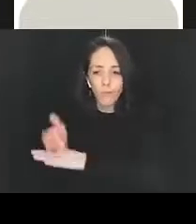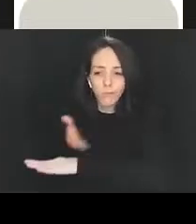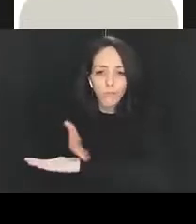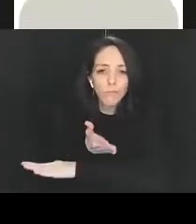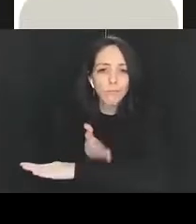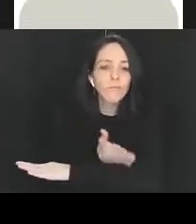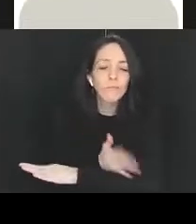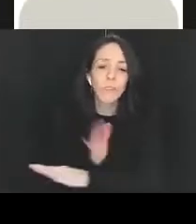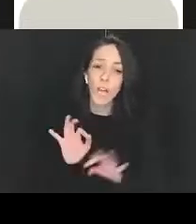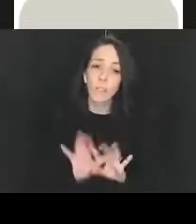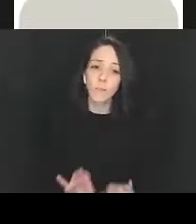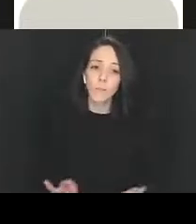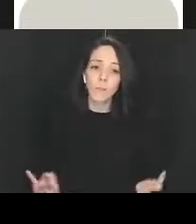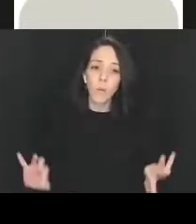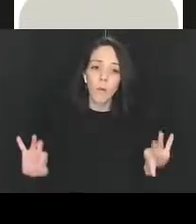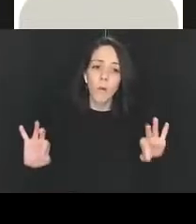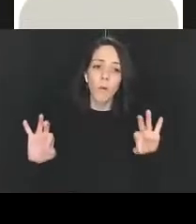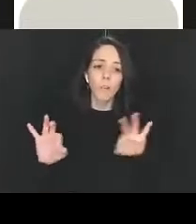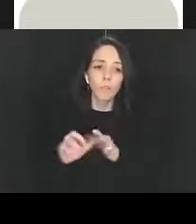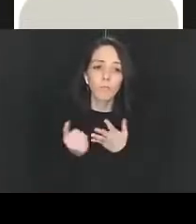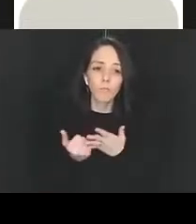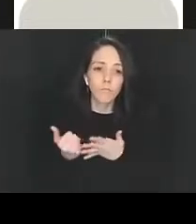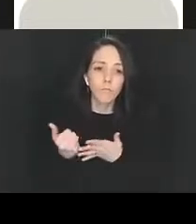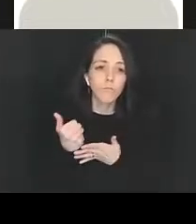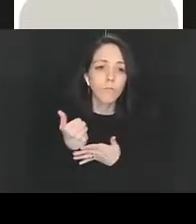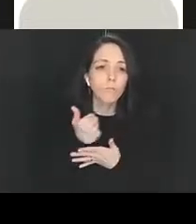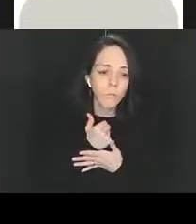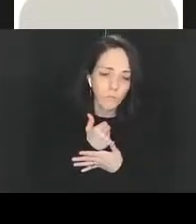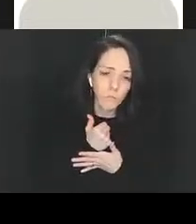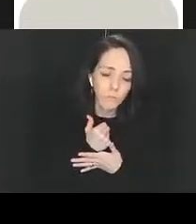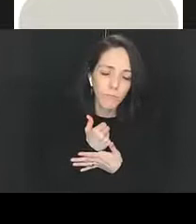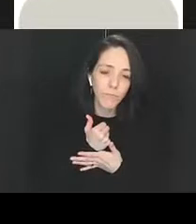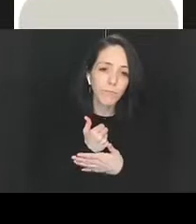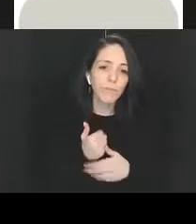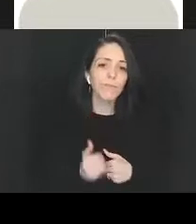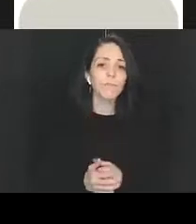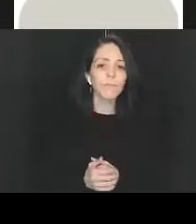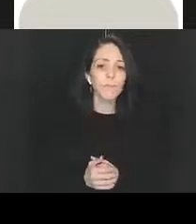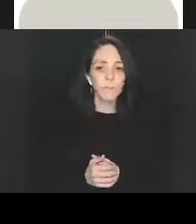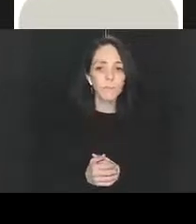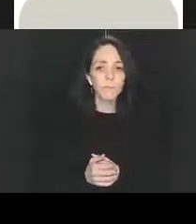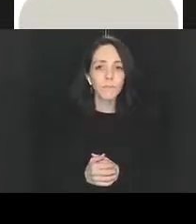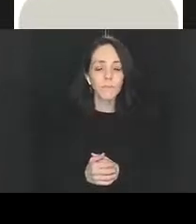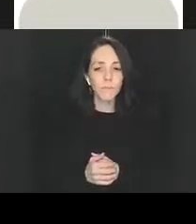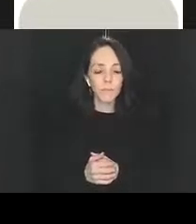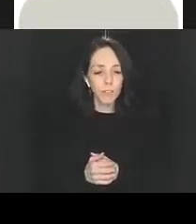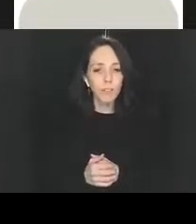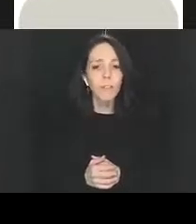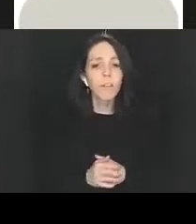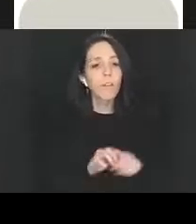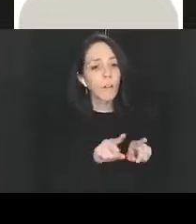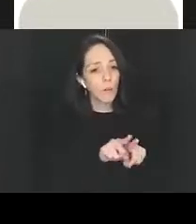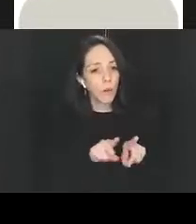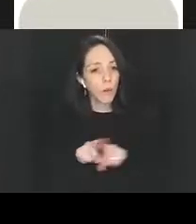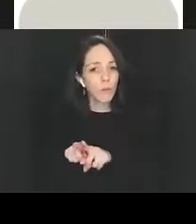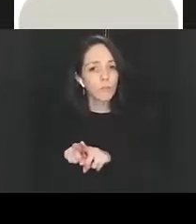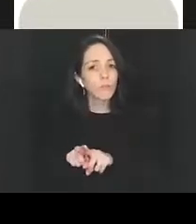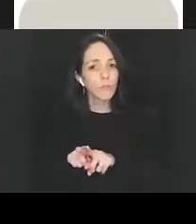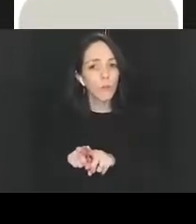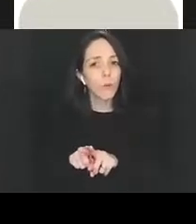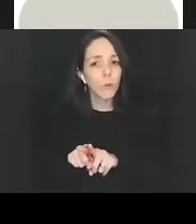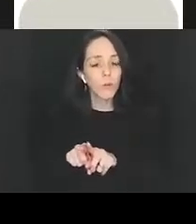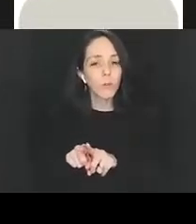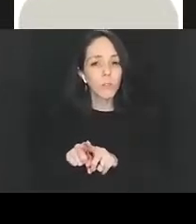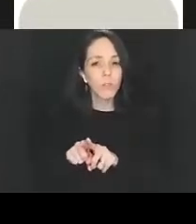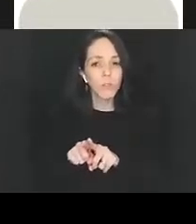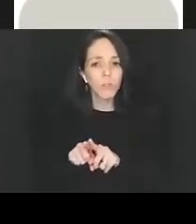out. So that will be really what will guide. And then in terms of like the actual values and the focus